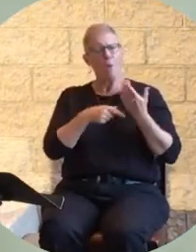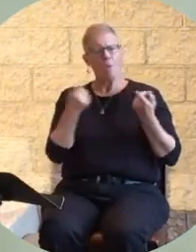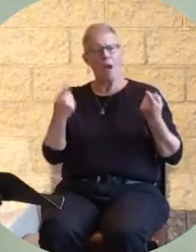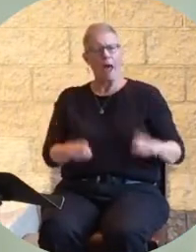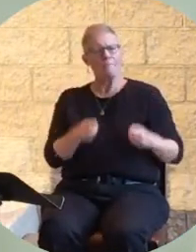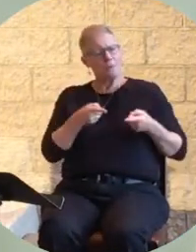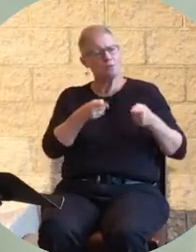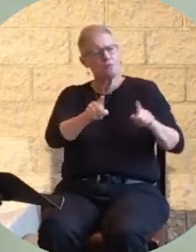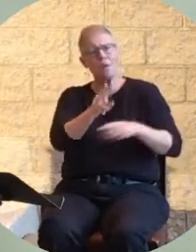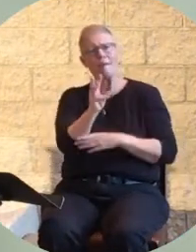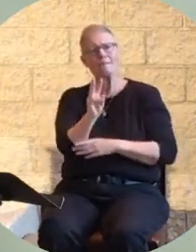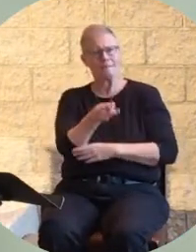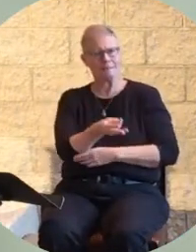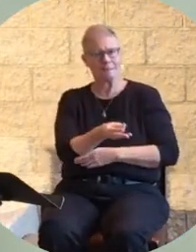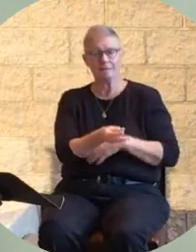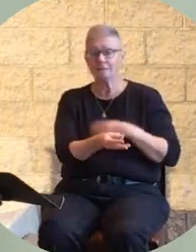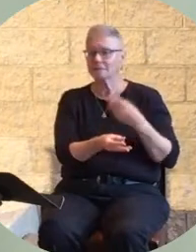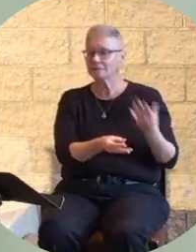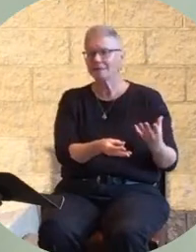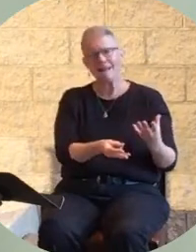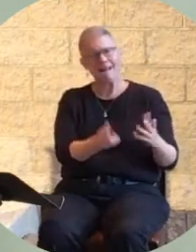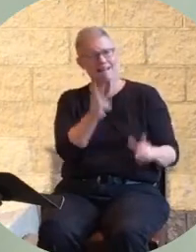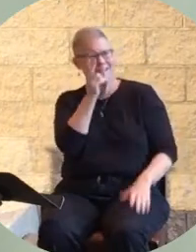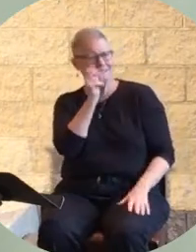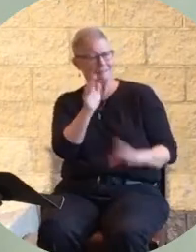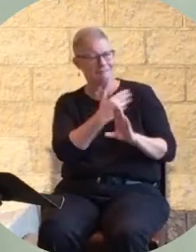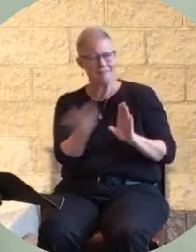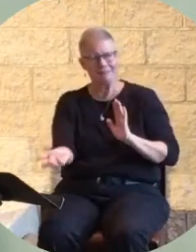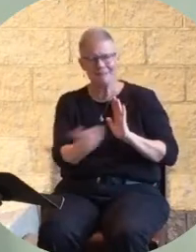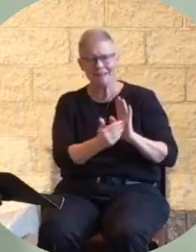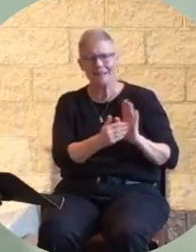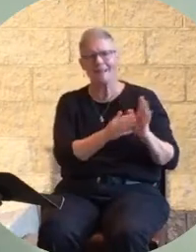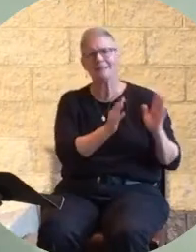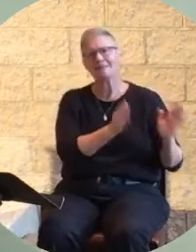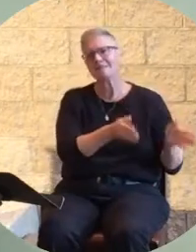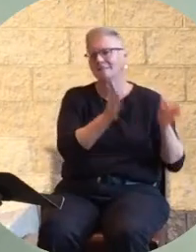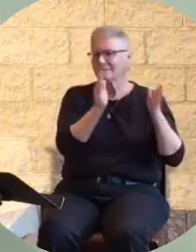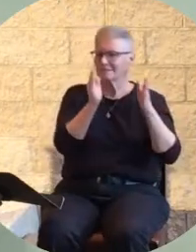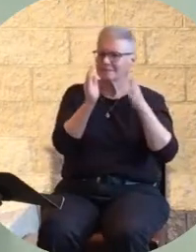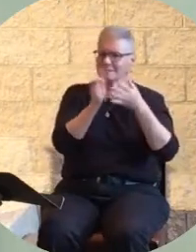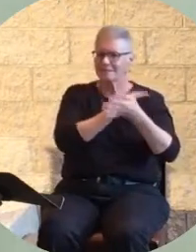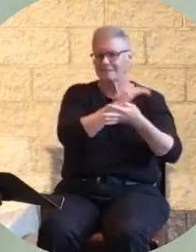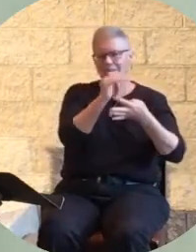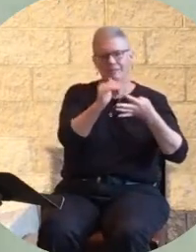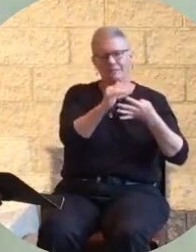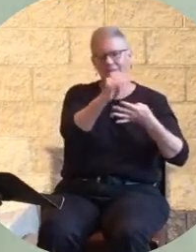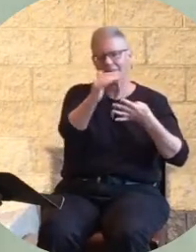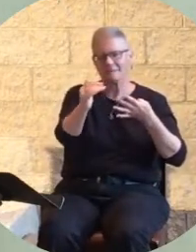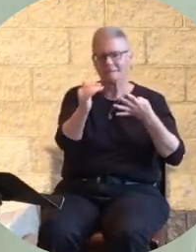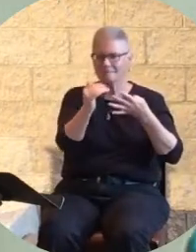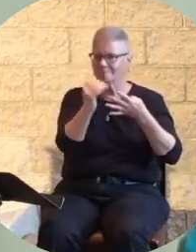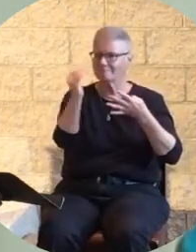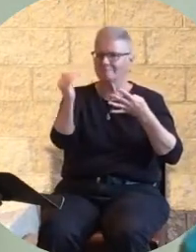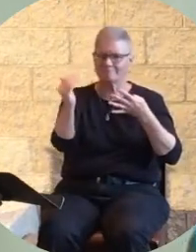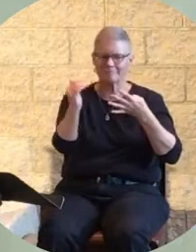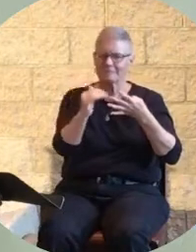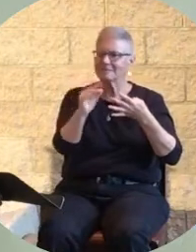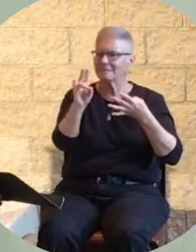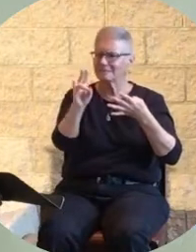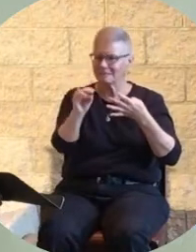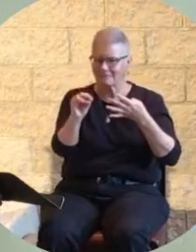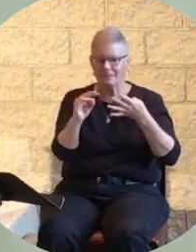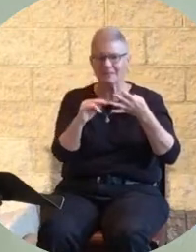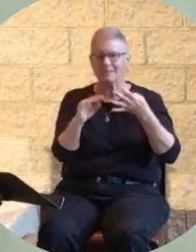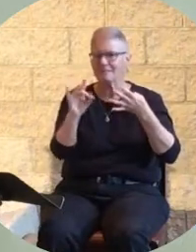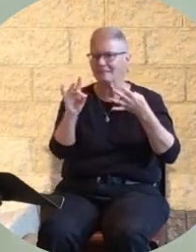60s, and the songs, revisit the songs. And then we moved up through the decades, the 70s, the 80s,